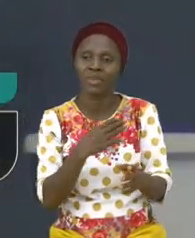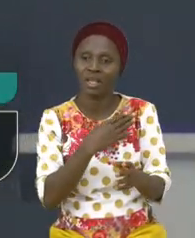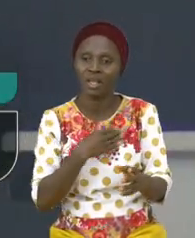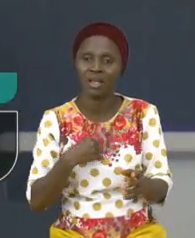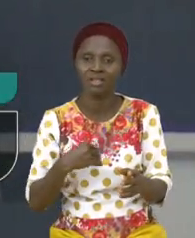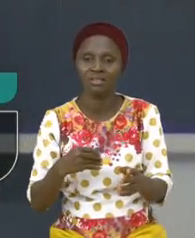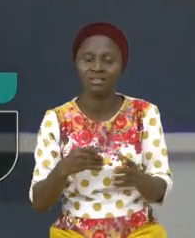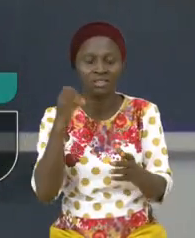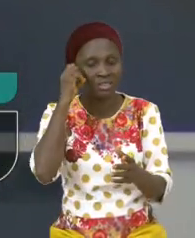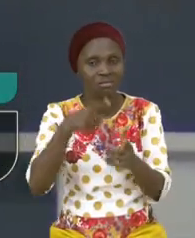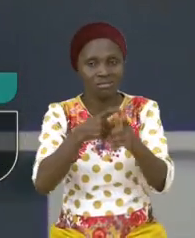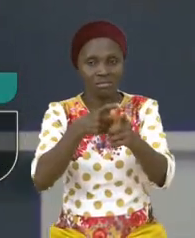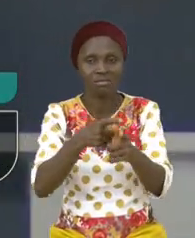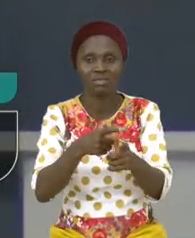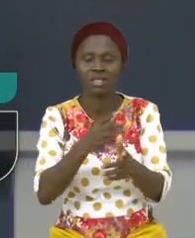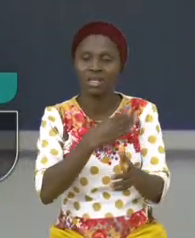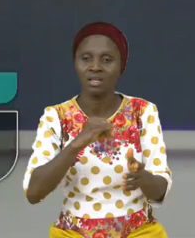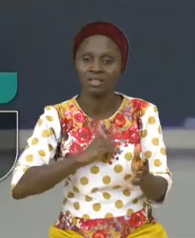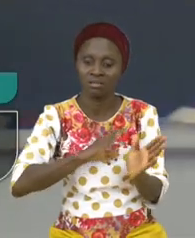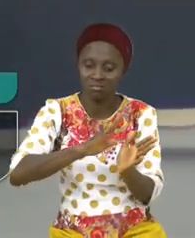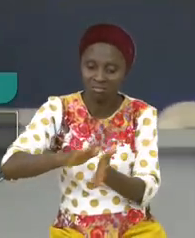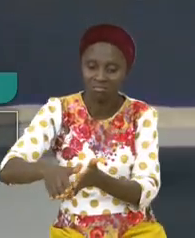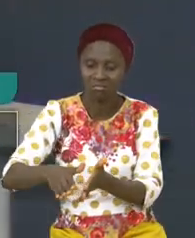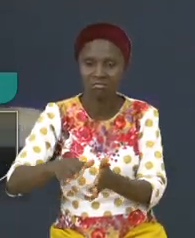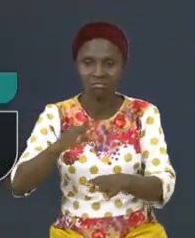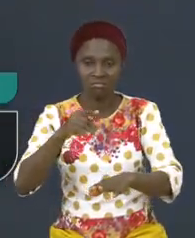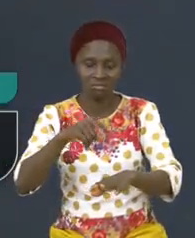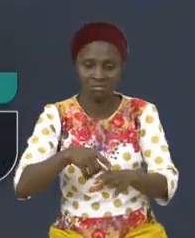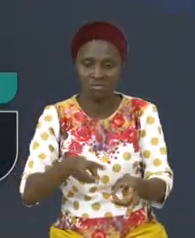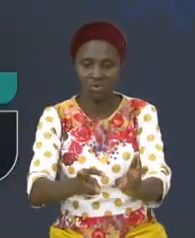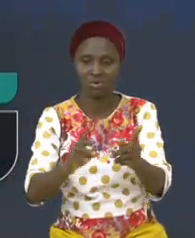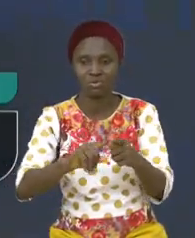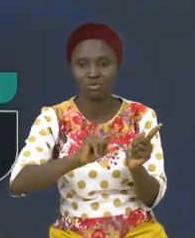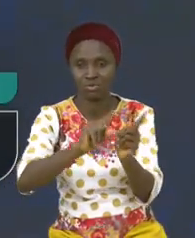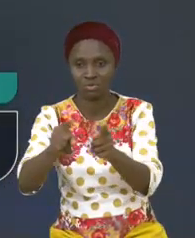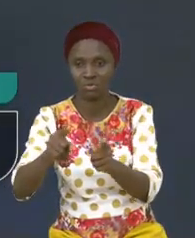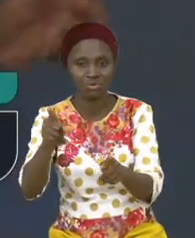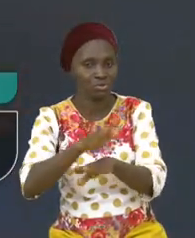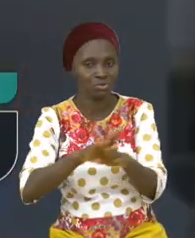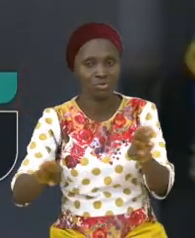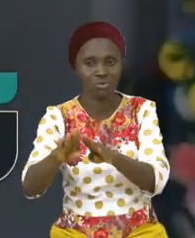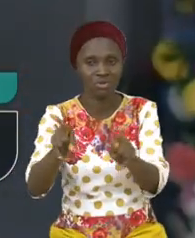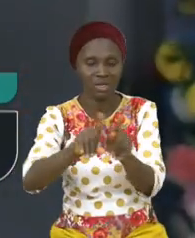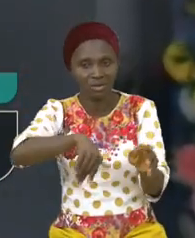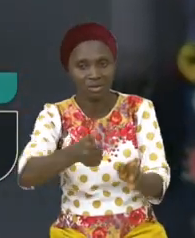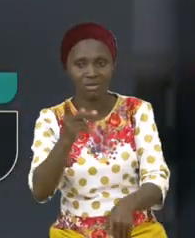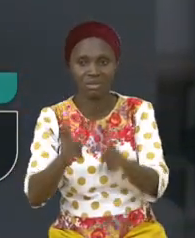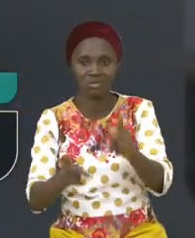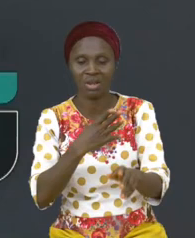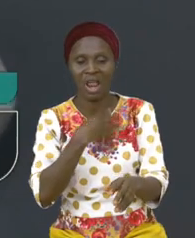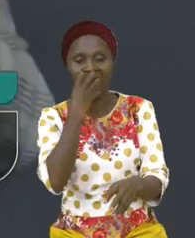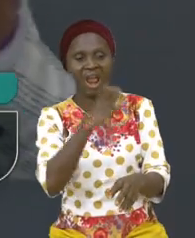him chance. I say, go ahead. You don't do like other people do. Curse them, insult them, abuse